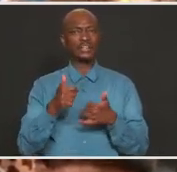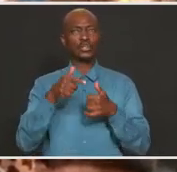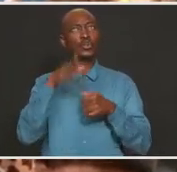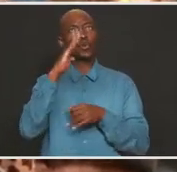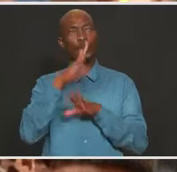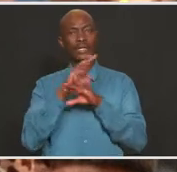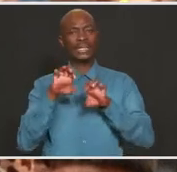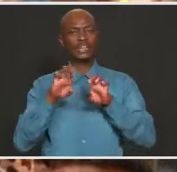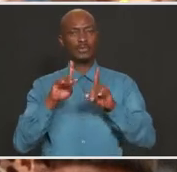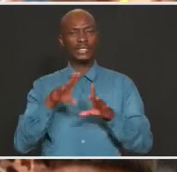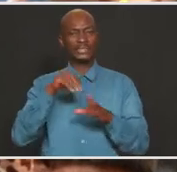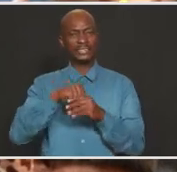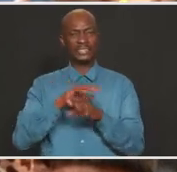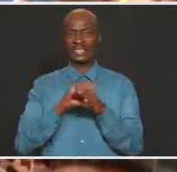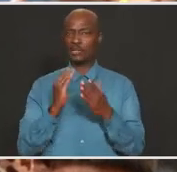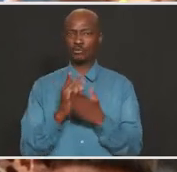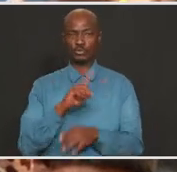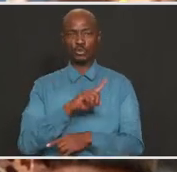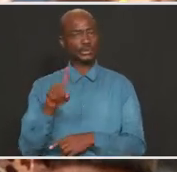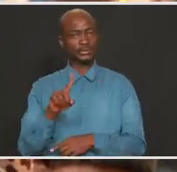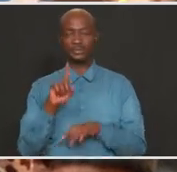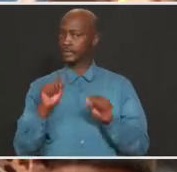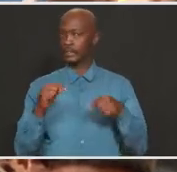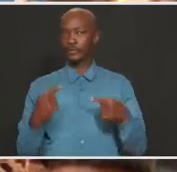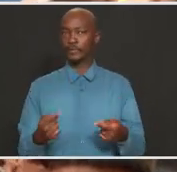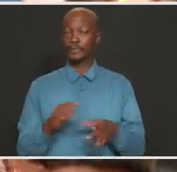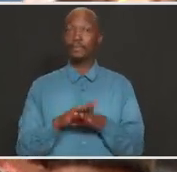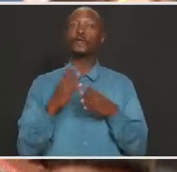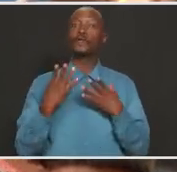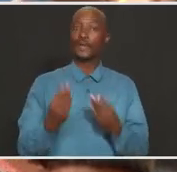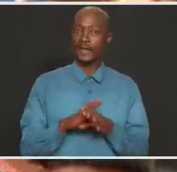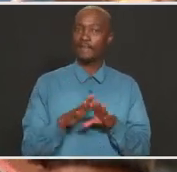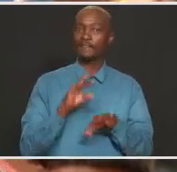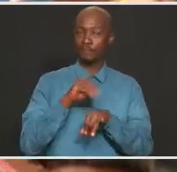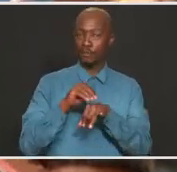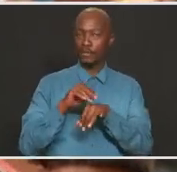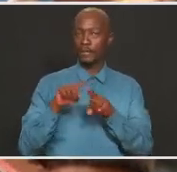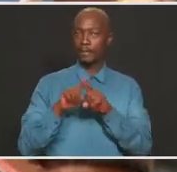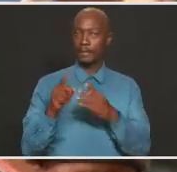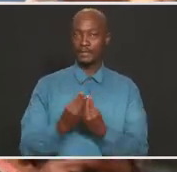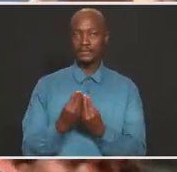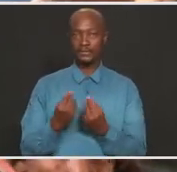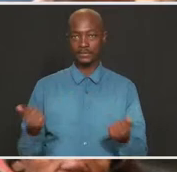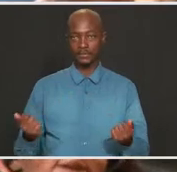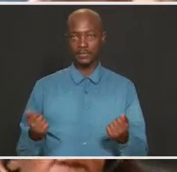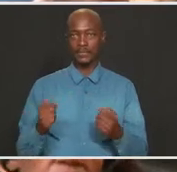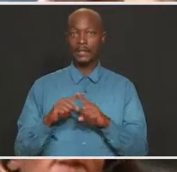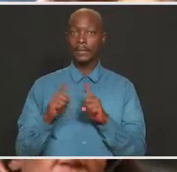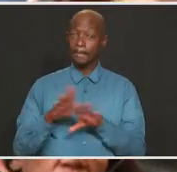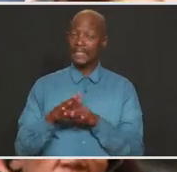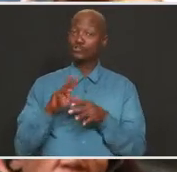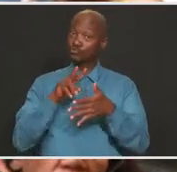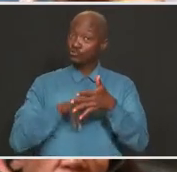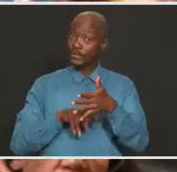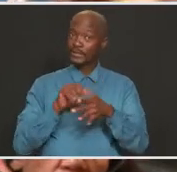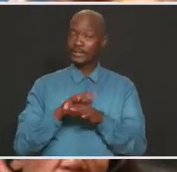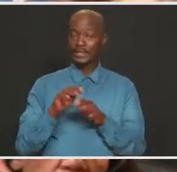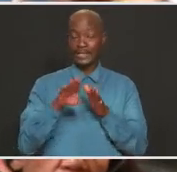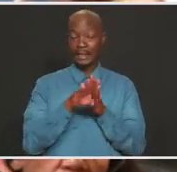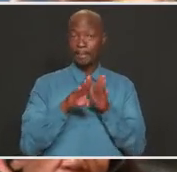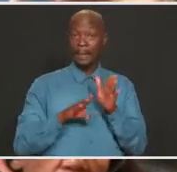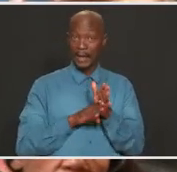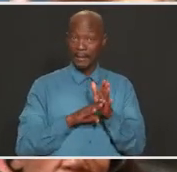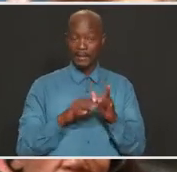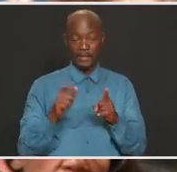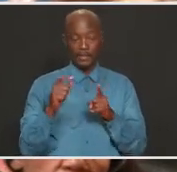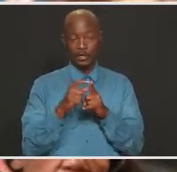we have a problem but there is a solution read the manual on educating children the Bible which